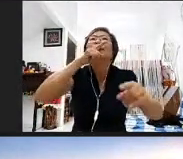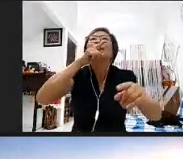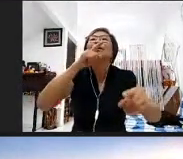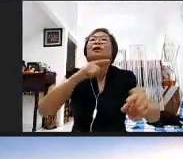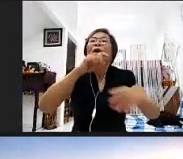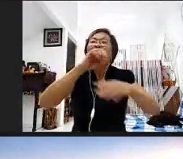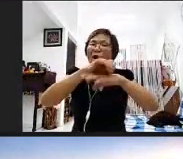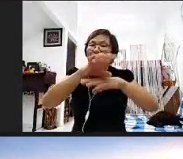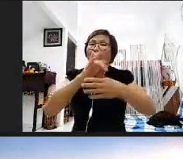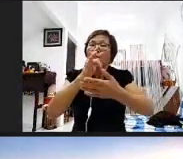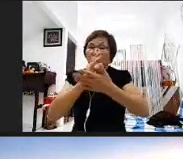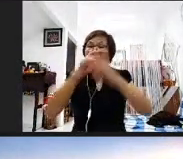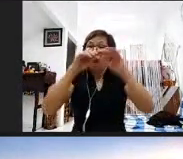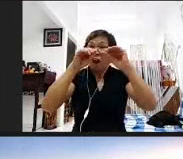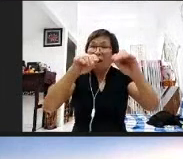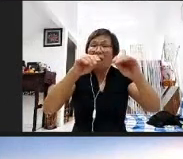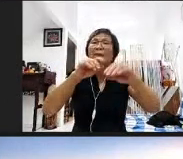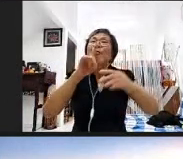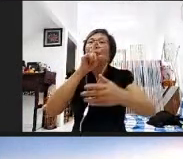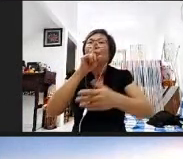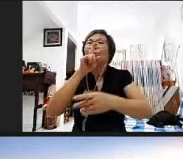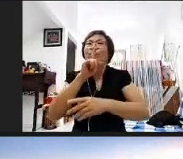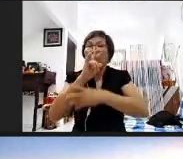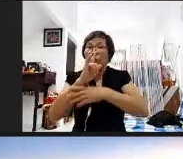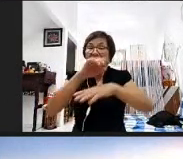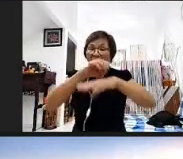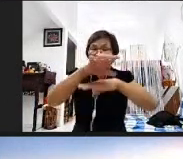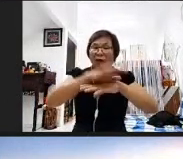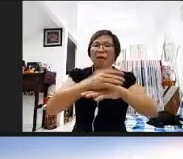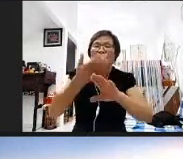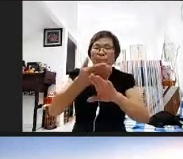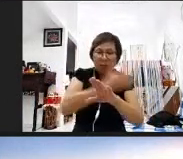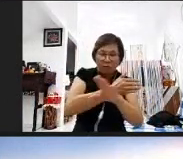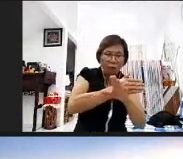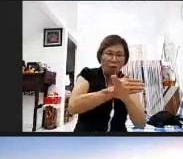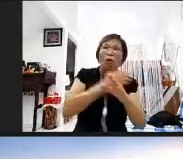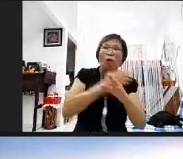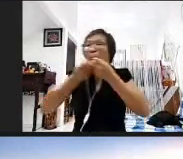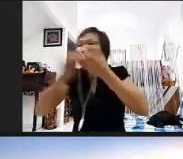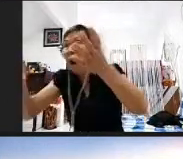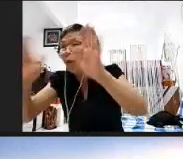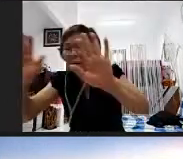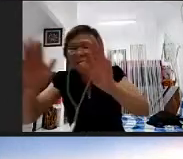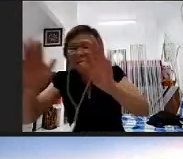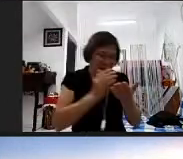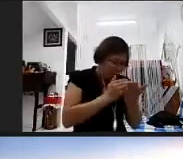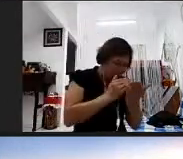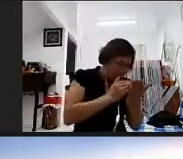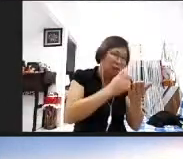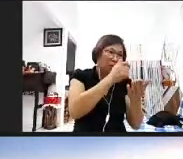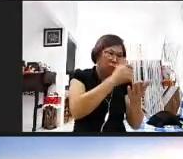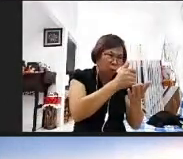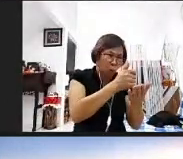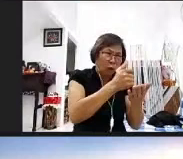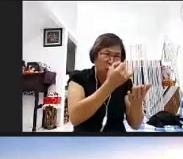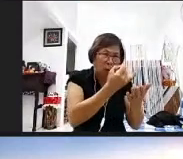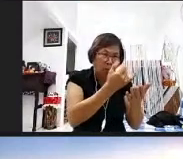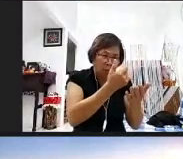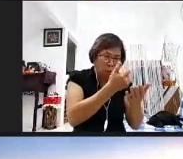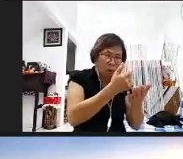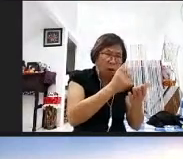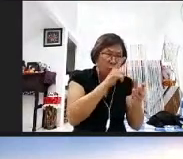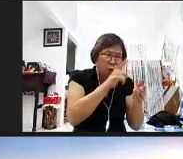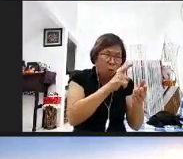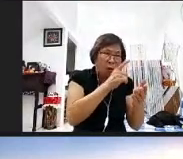that first, before we say anything, check, is it true, right? Now, even if it is